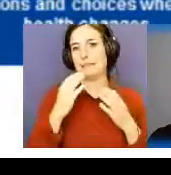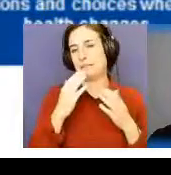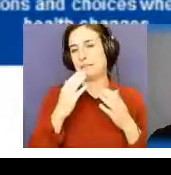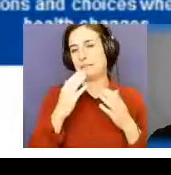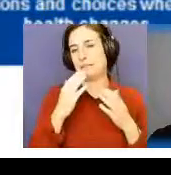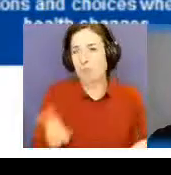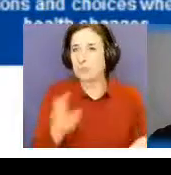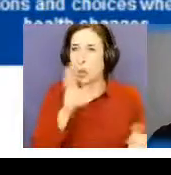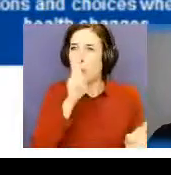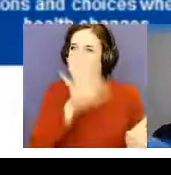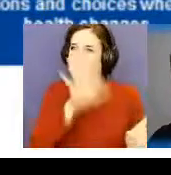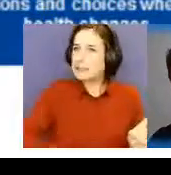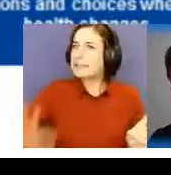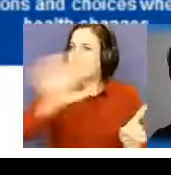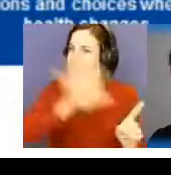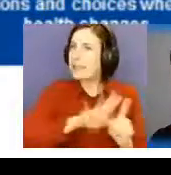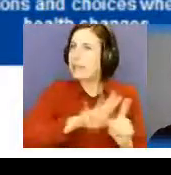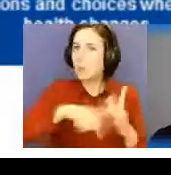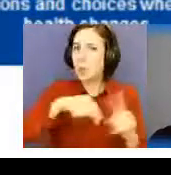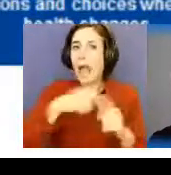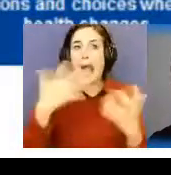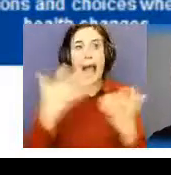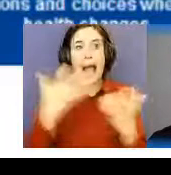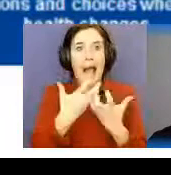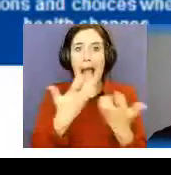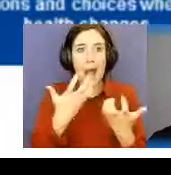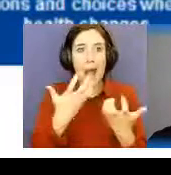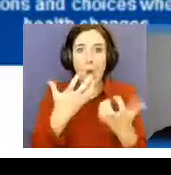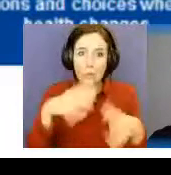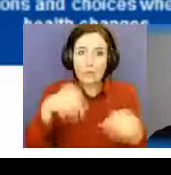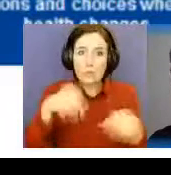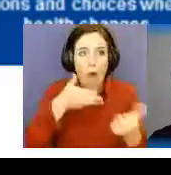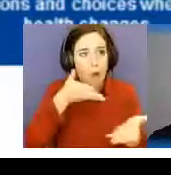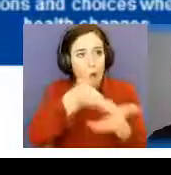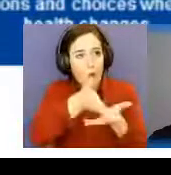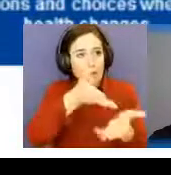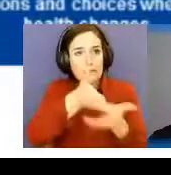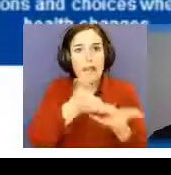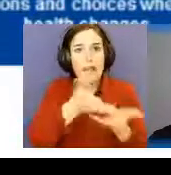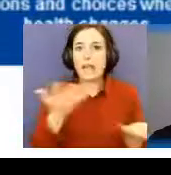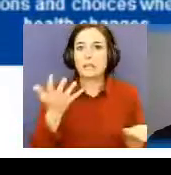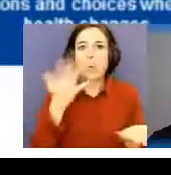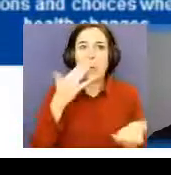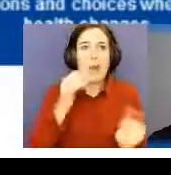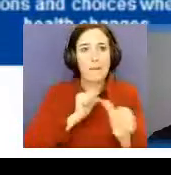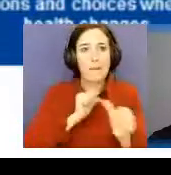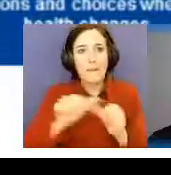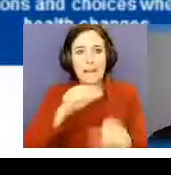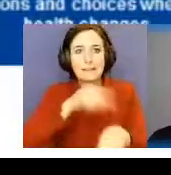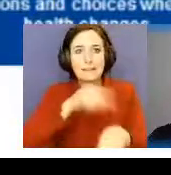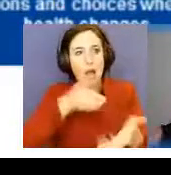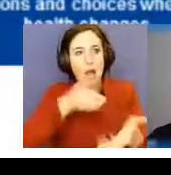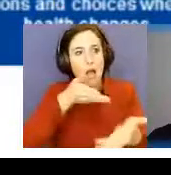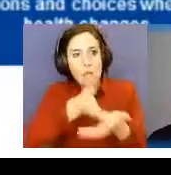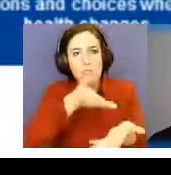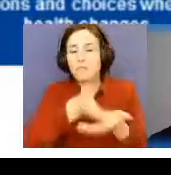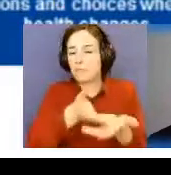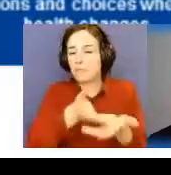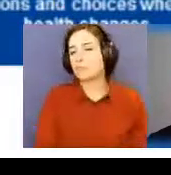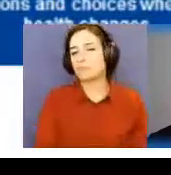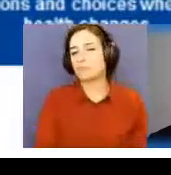where it can be embedded, and the best times to talk about physical activity for different types of health conditions and for different individuals.